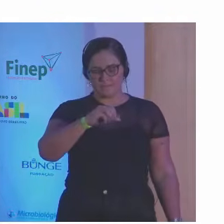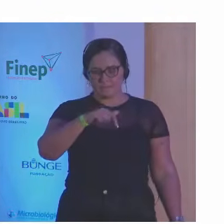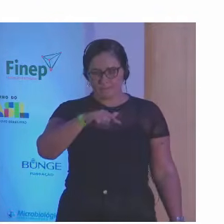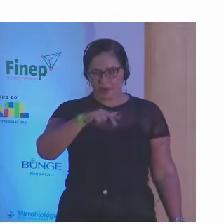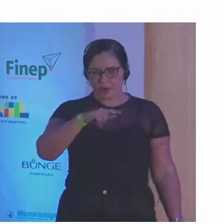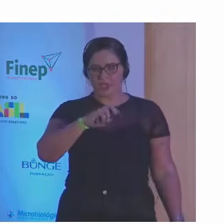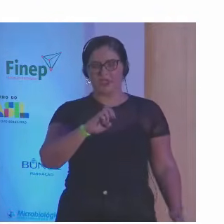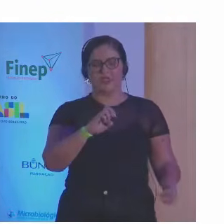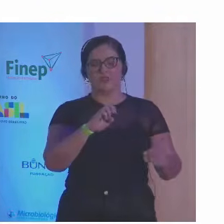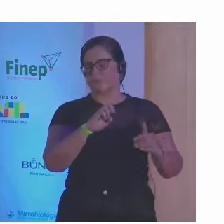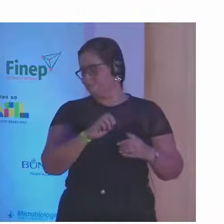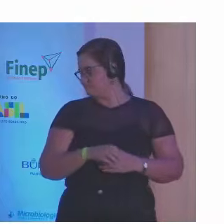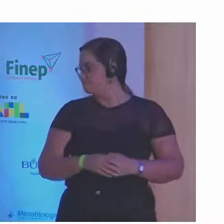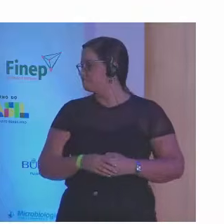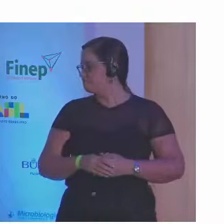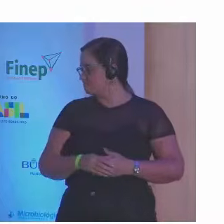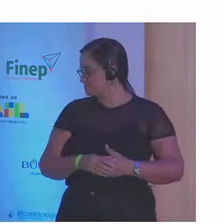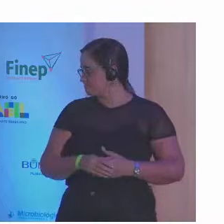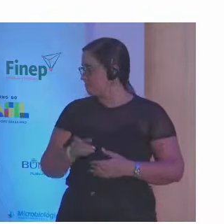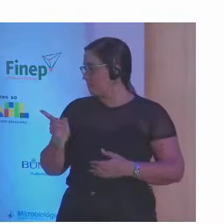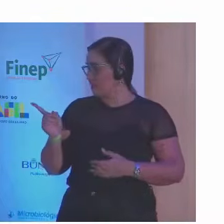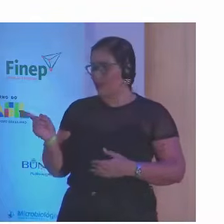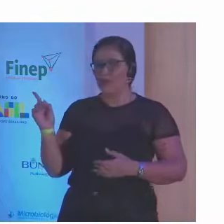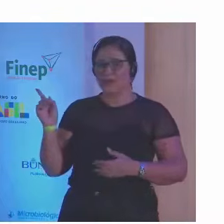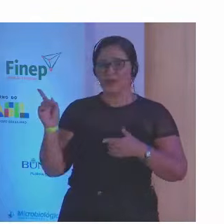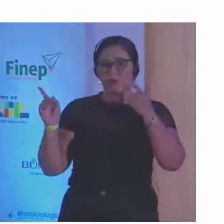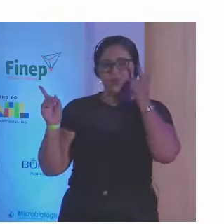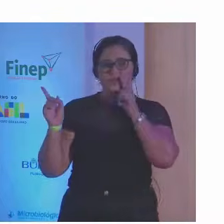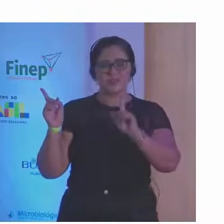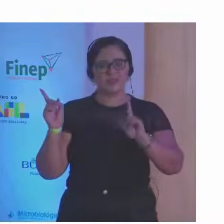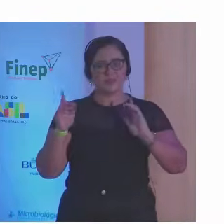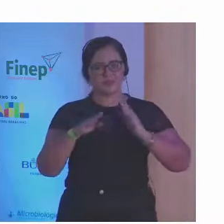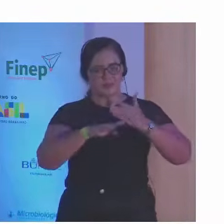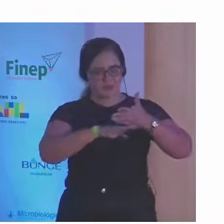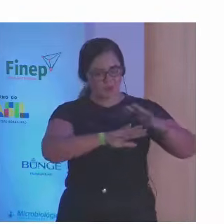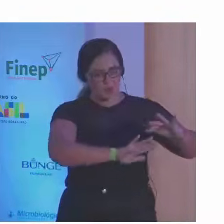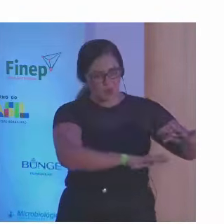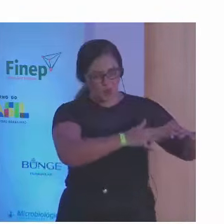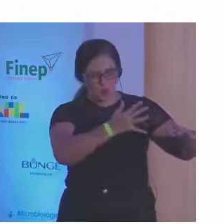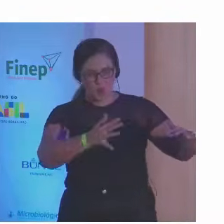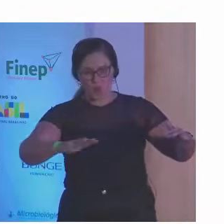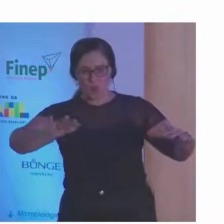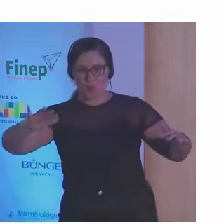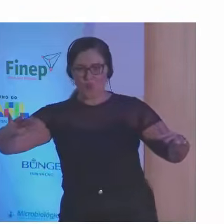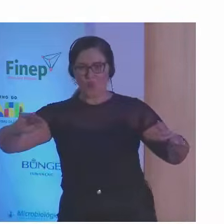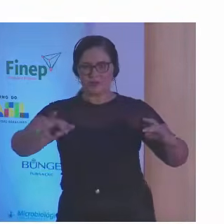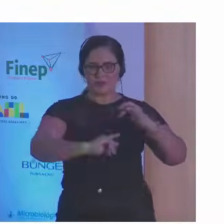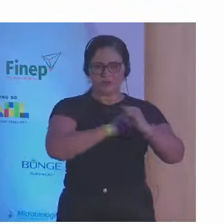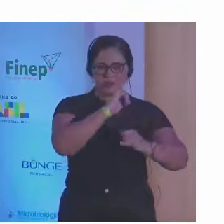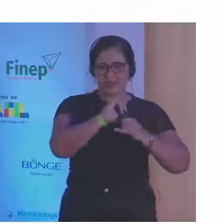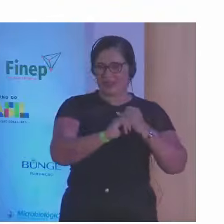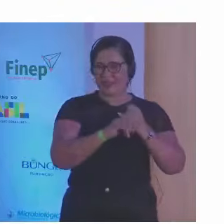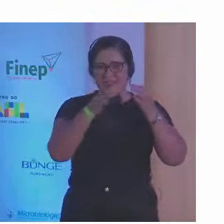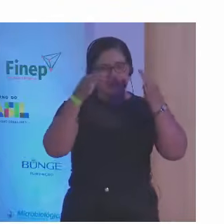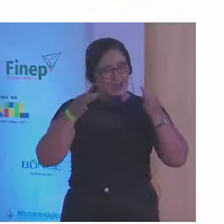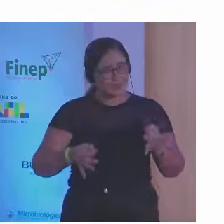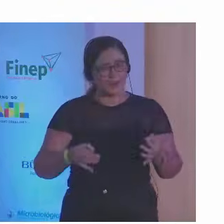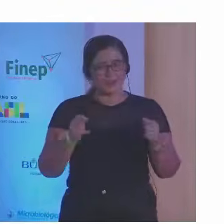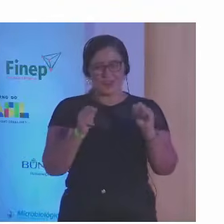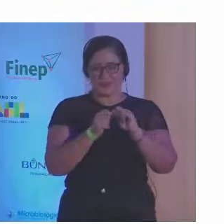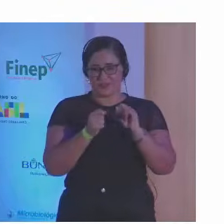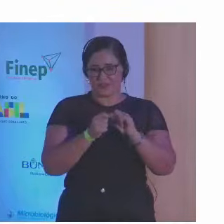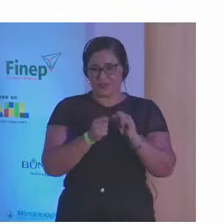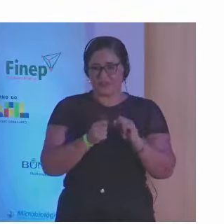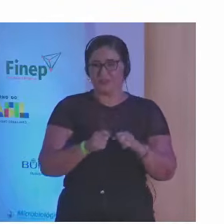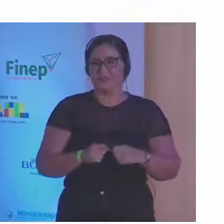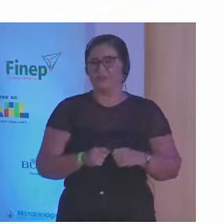we can navigate today in this digital ocean and see exactly the same thing that we were doing together with the eminent